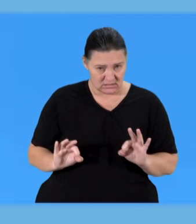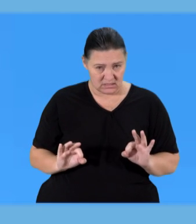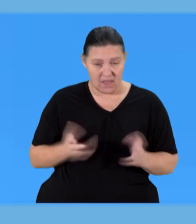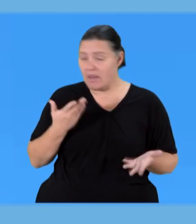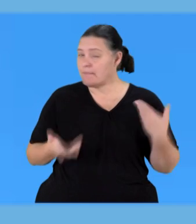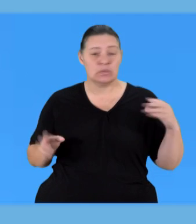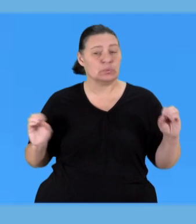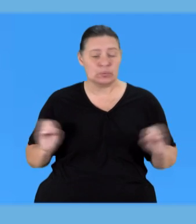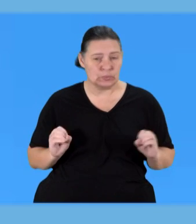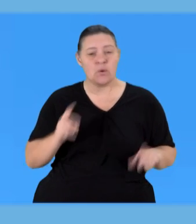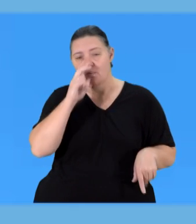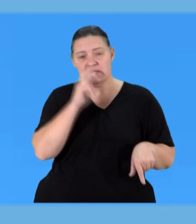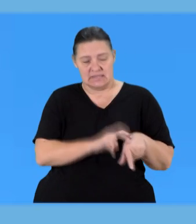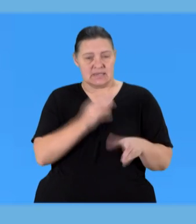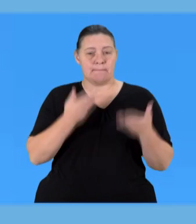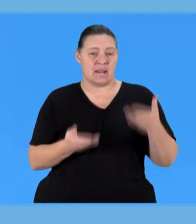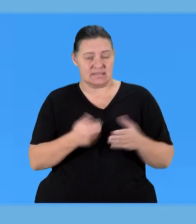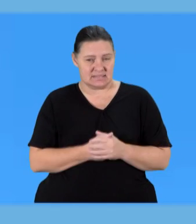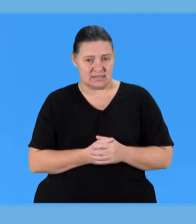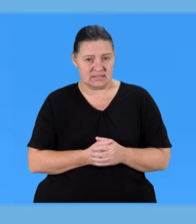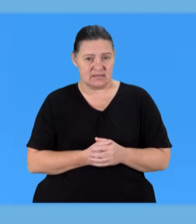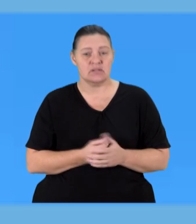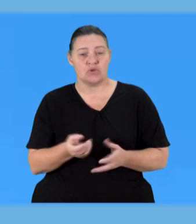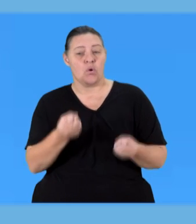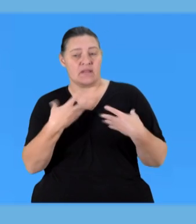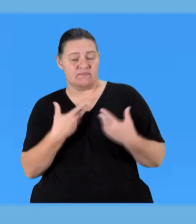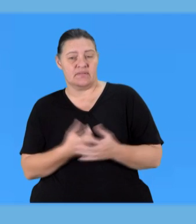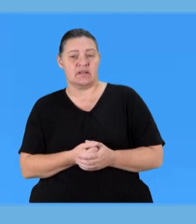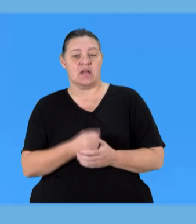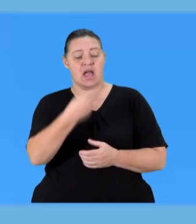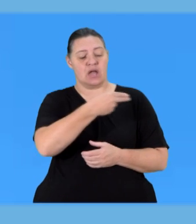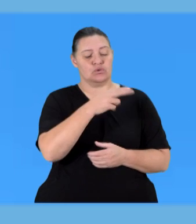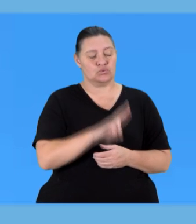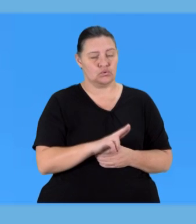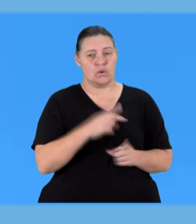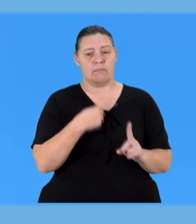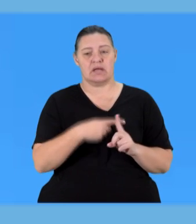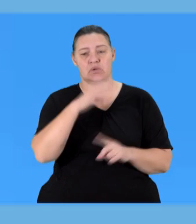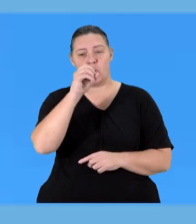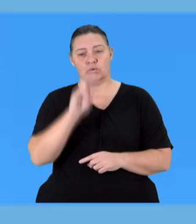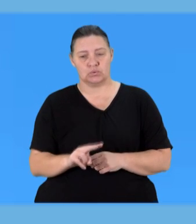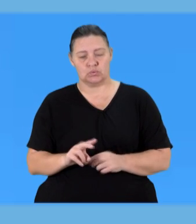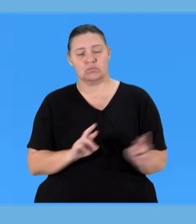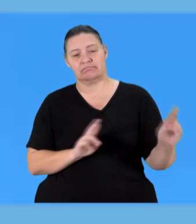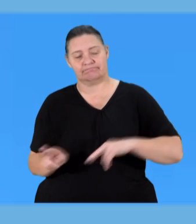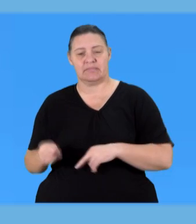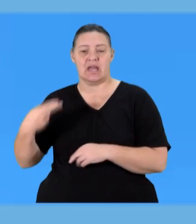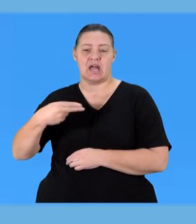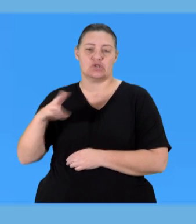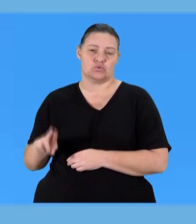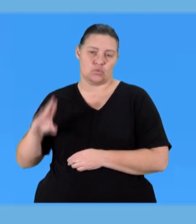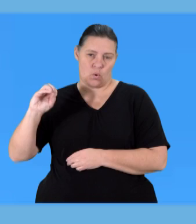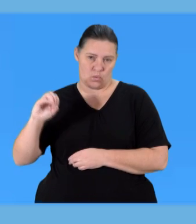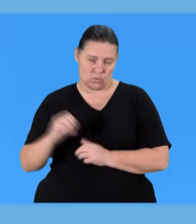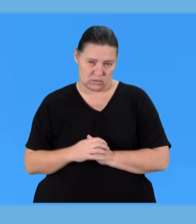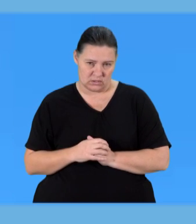and if the equation is not balanced, we need to balance it. So the equation given to us is H2 plus O2 reacting to